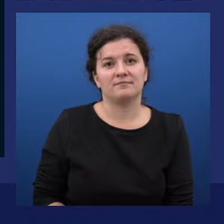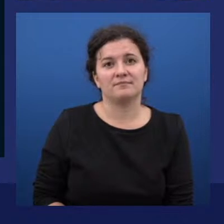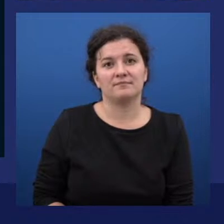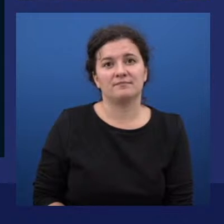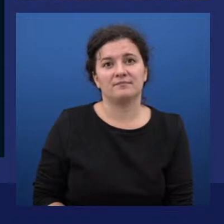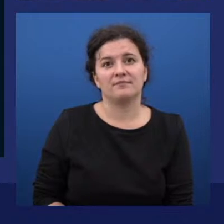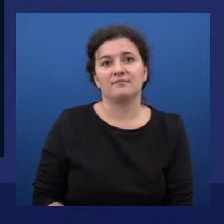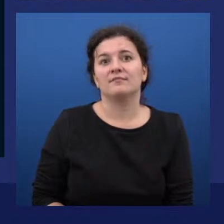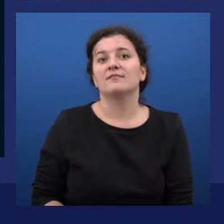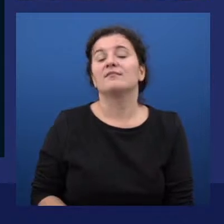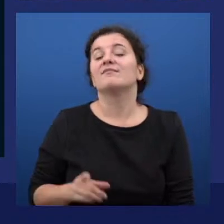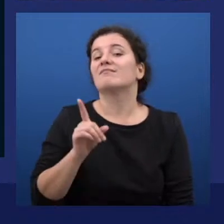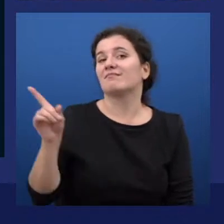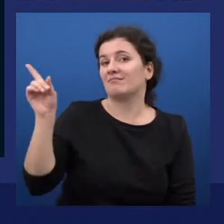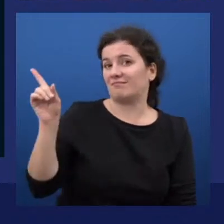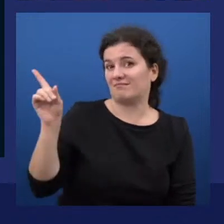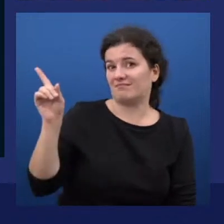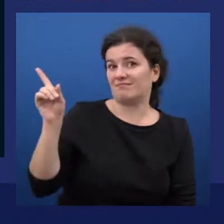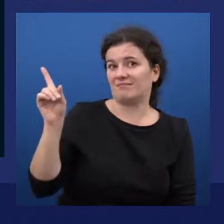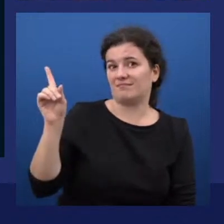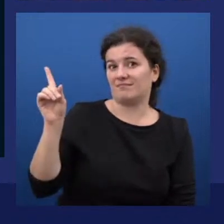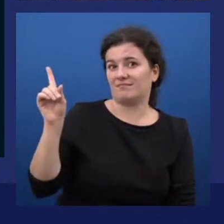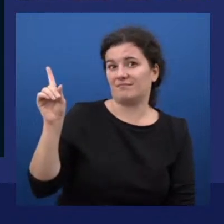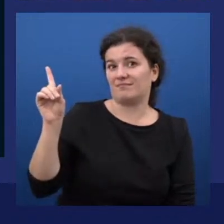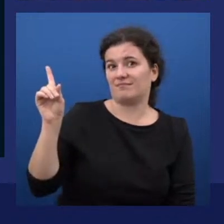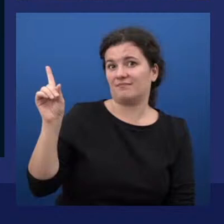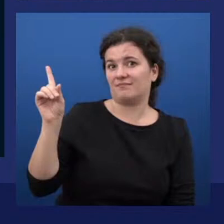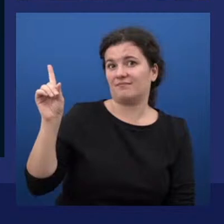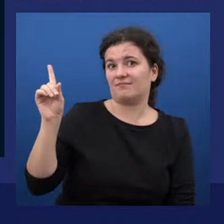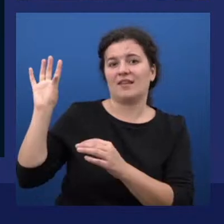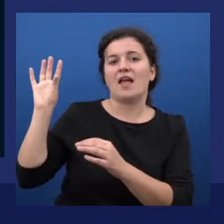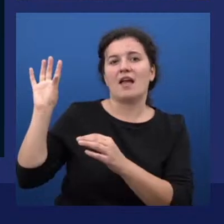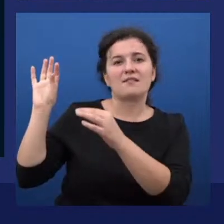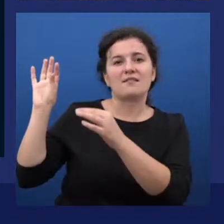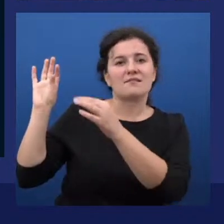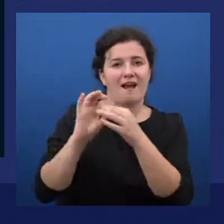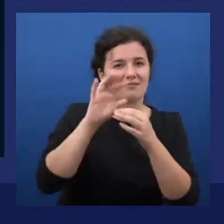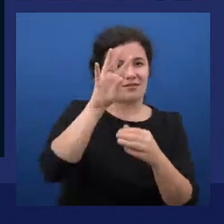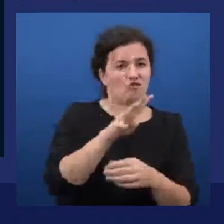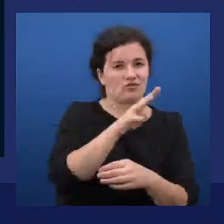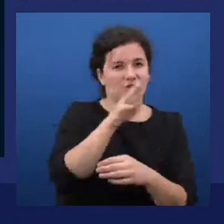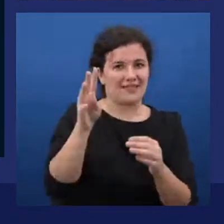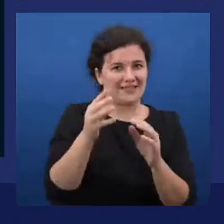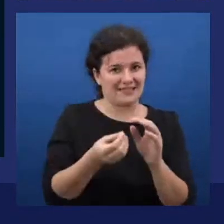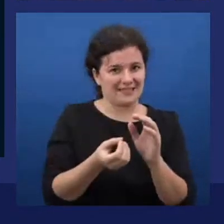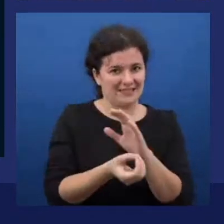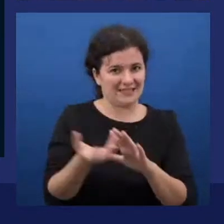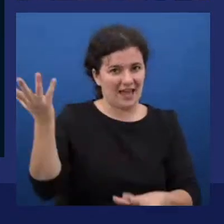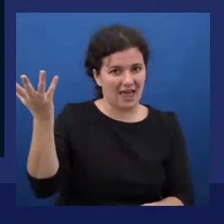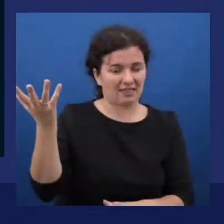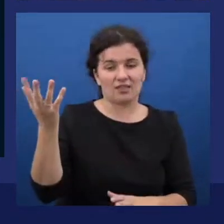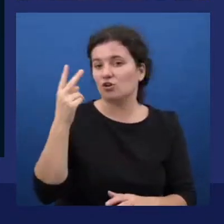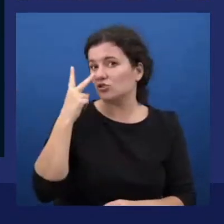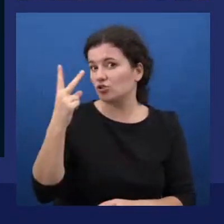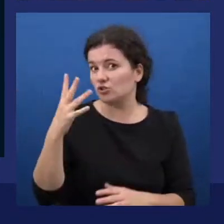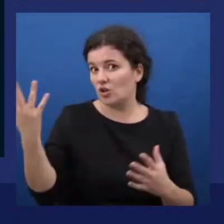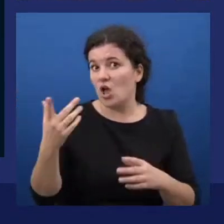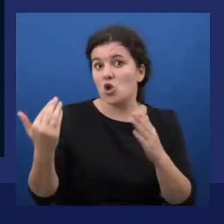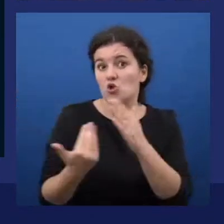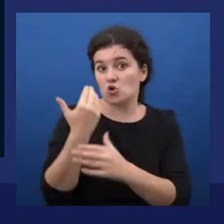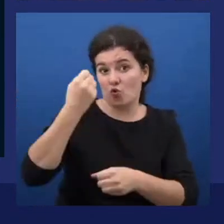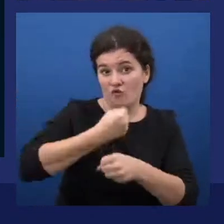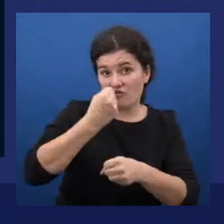connection to SendGrid. So when you go and create a new function